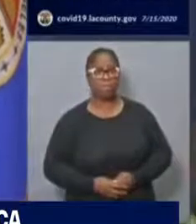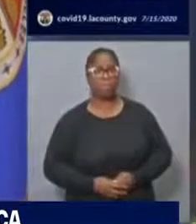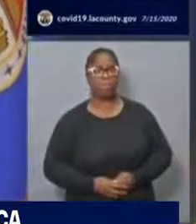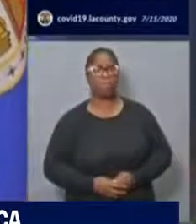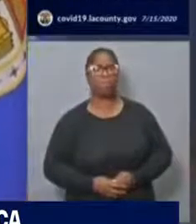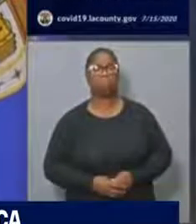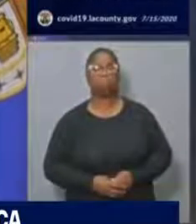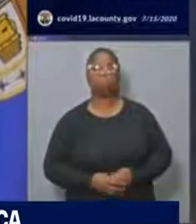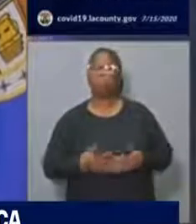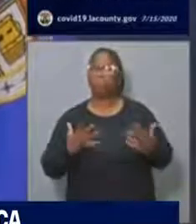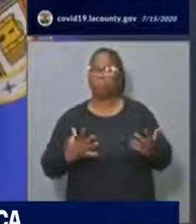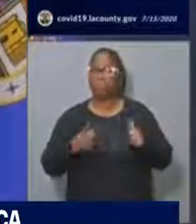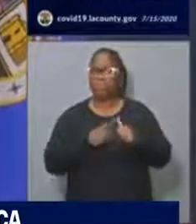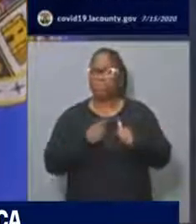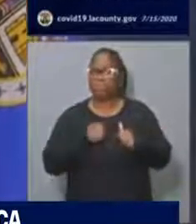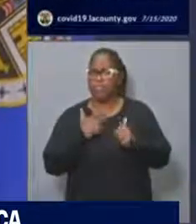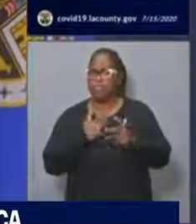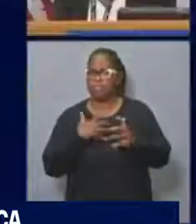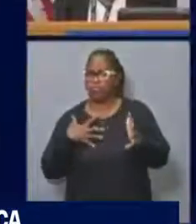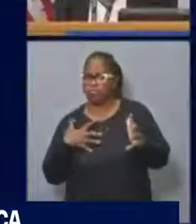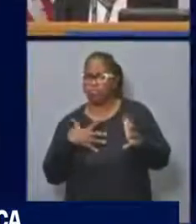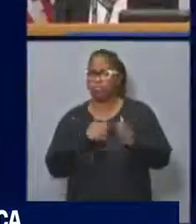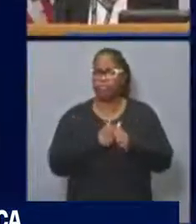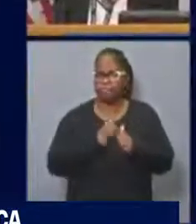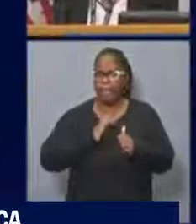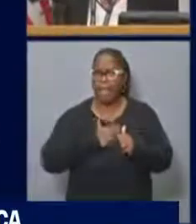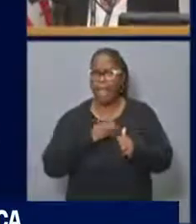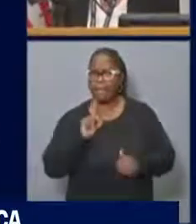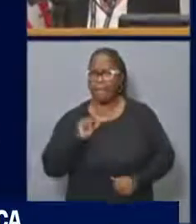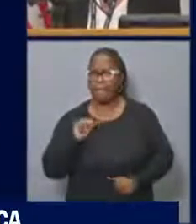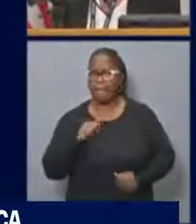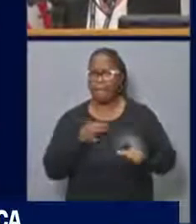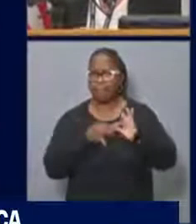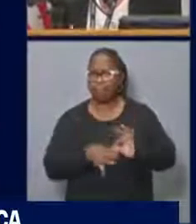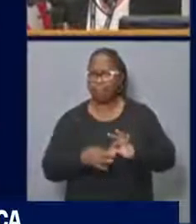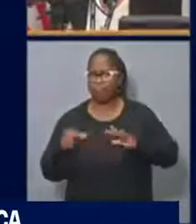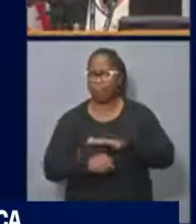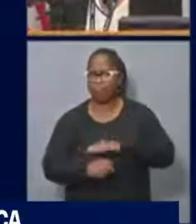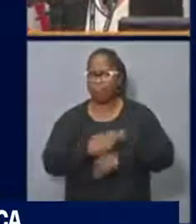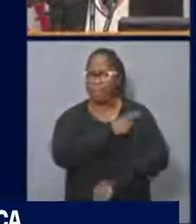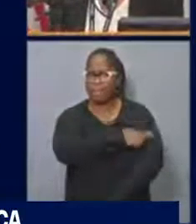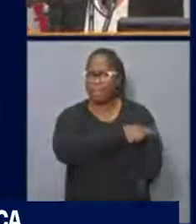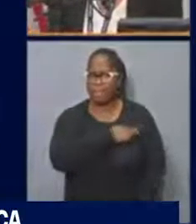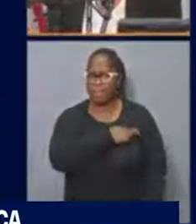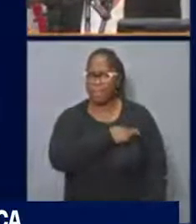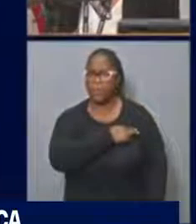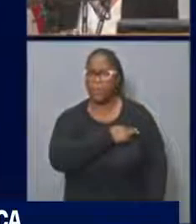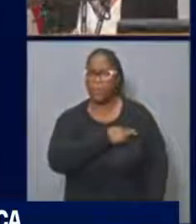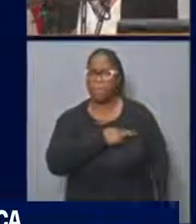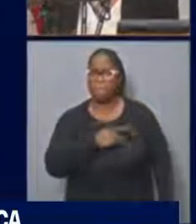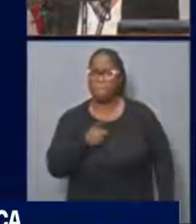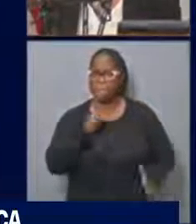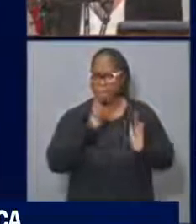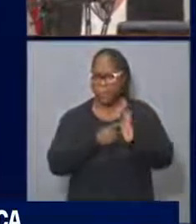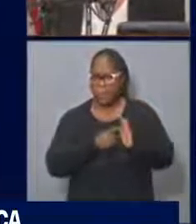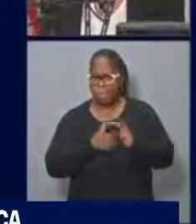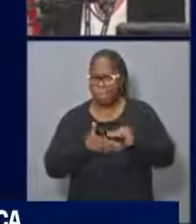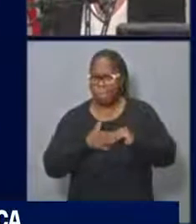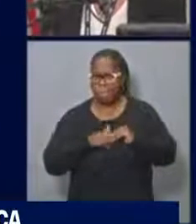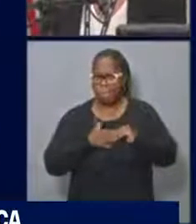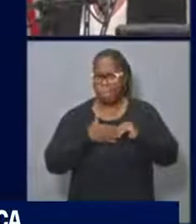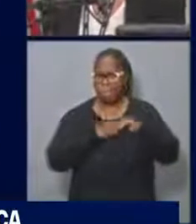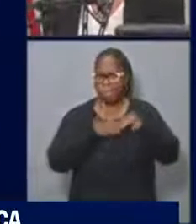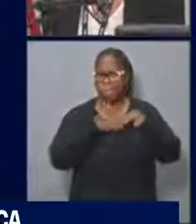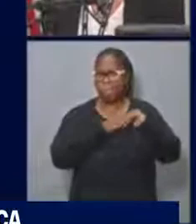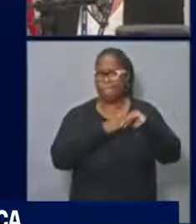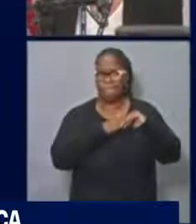First, I wanted to be able to update you on some data we have on hospitalizations, which, as you know, are increasing, and